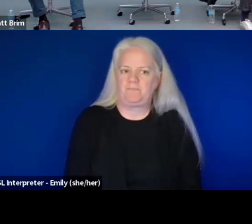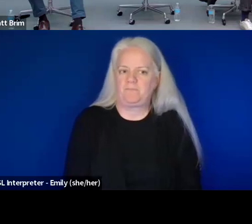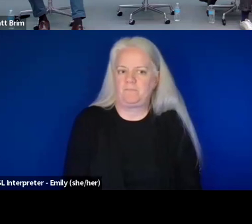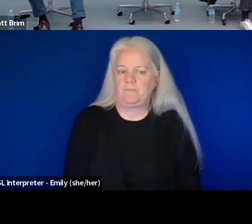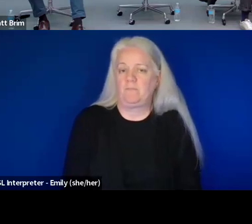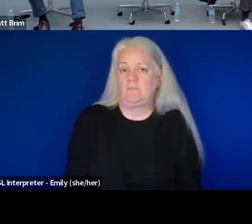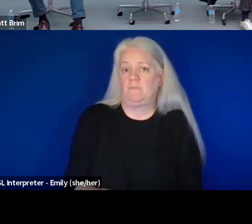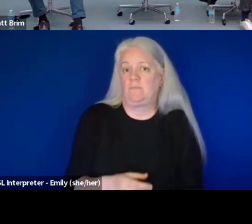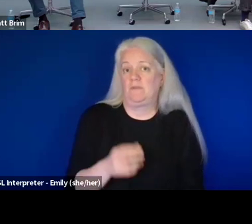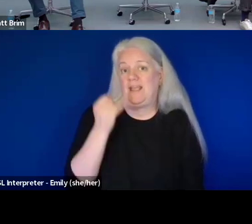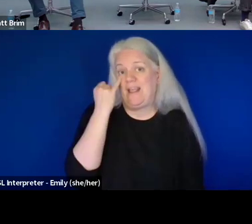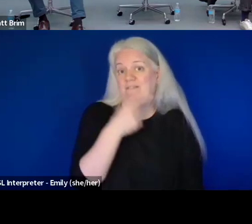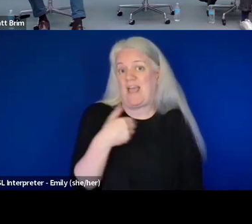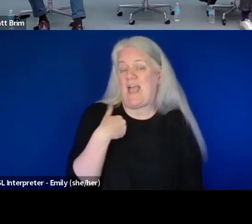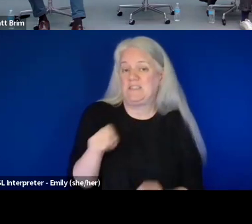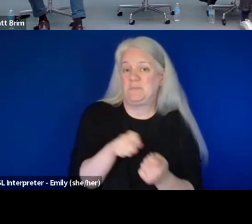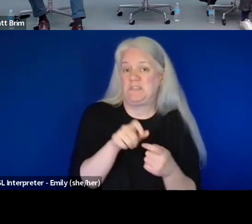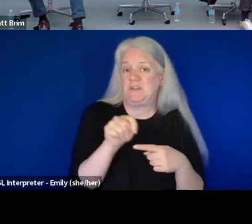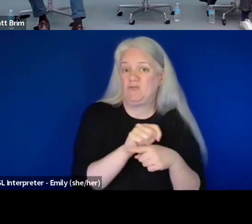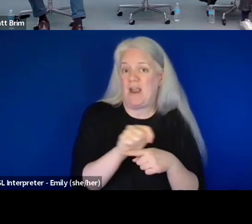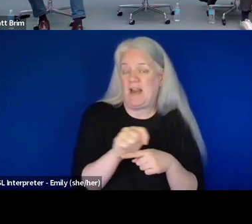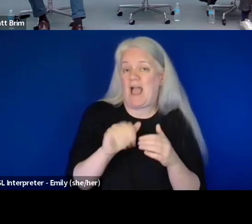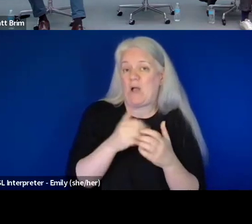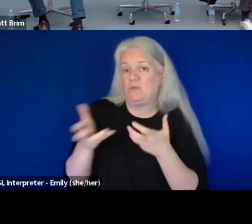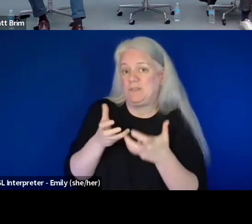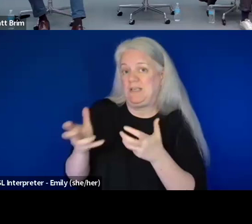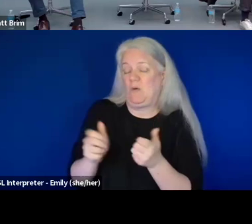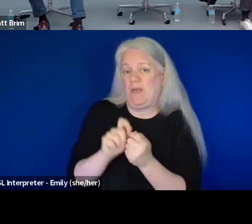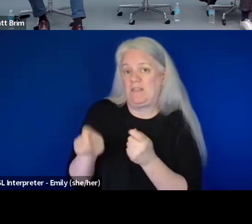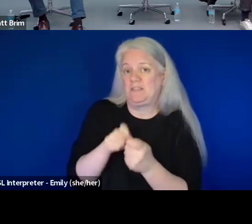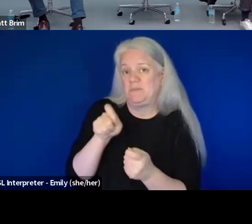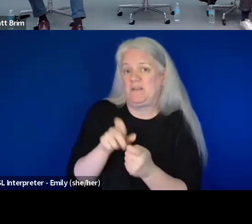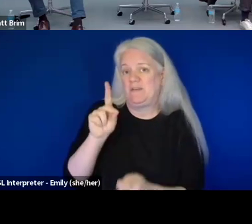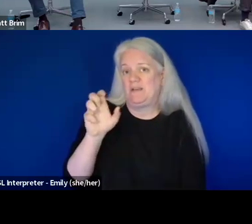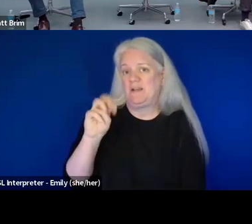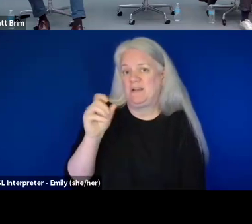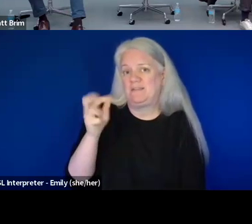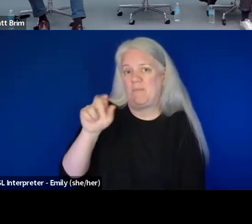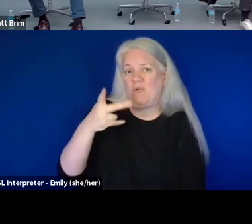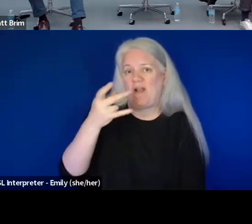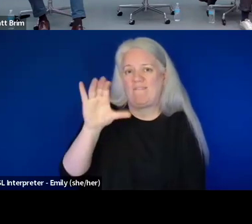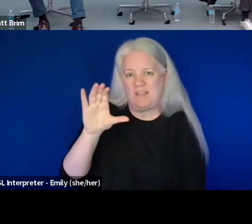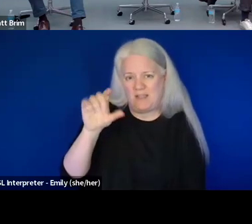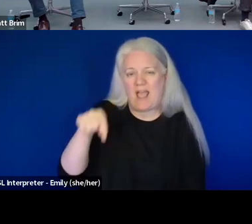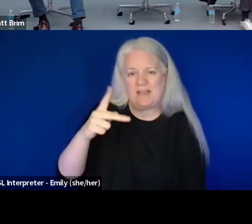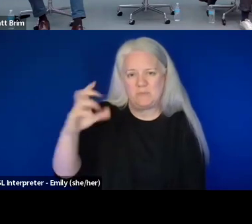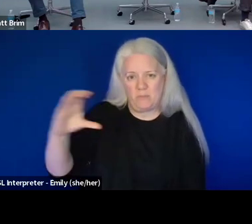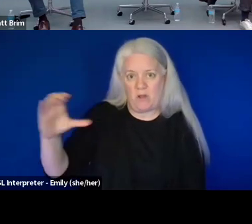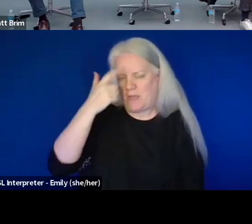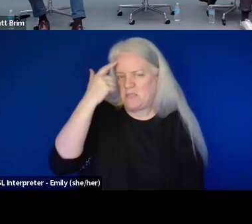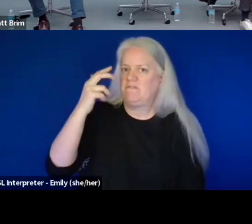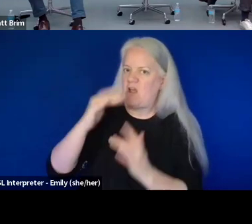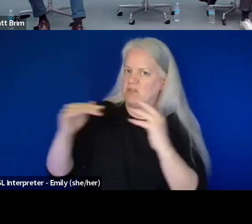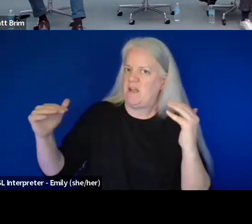specific trainings about how to deal with the specific demographic that Kingsborough has, because it is very diverse. And it is unlike